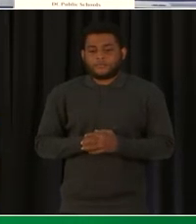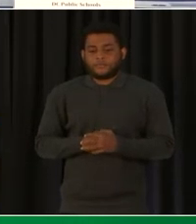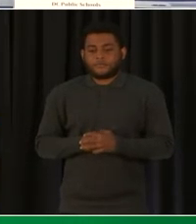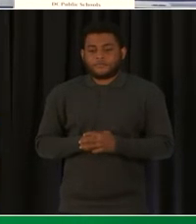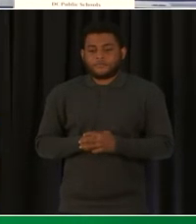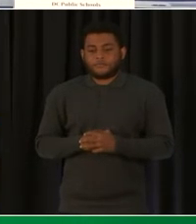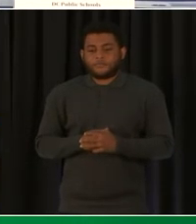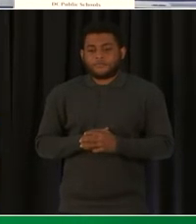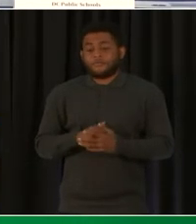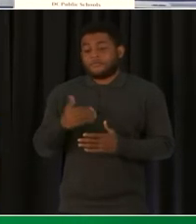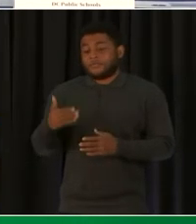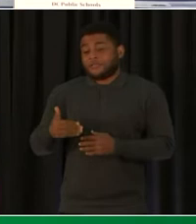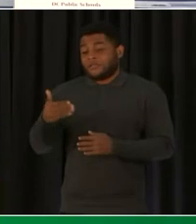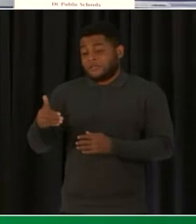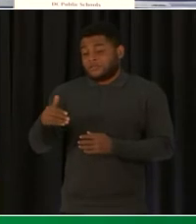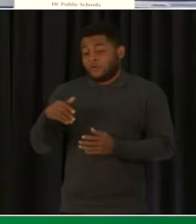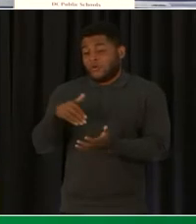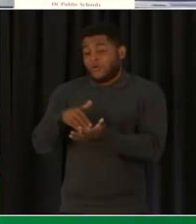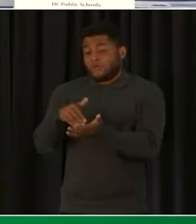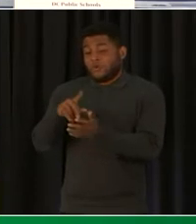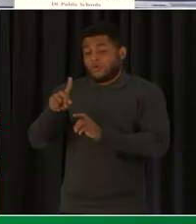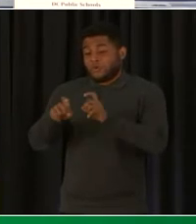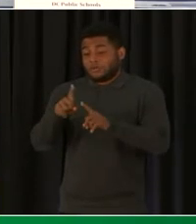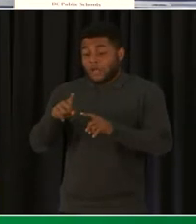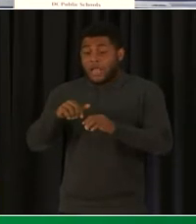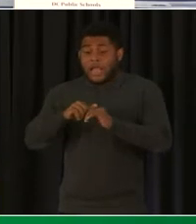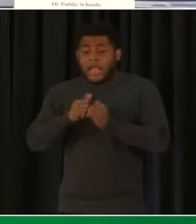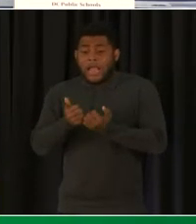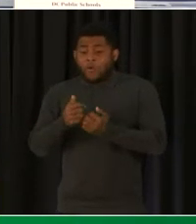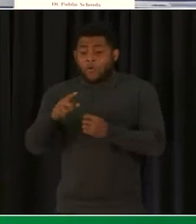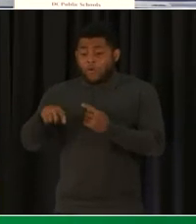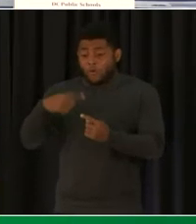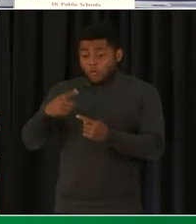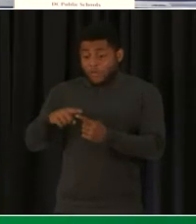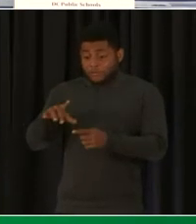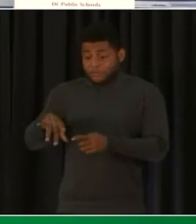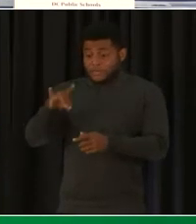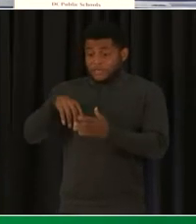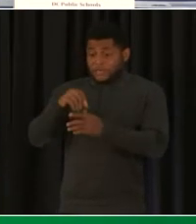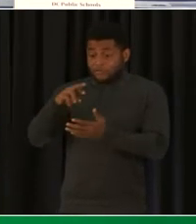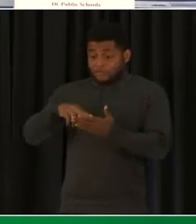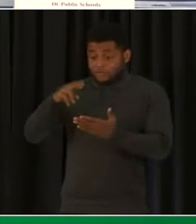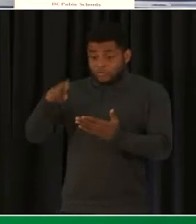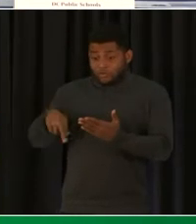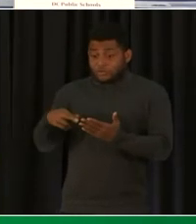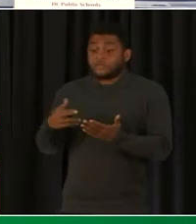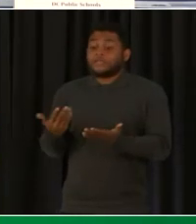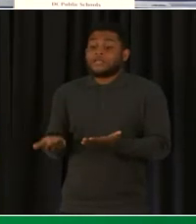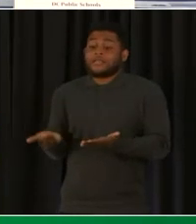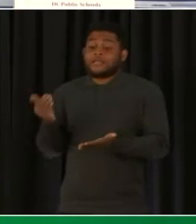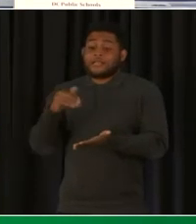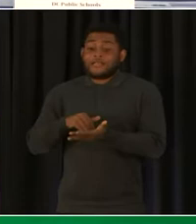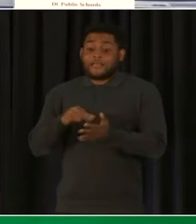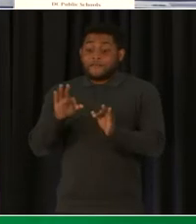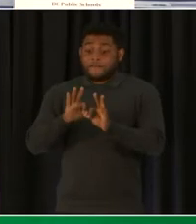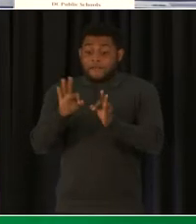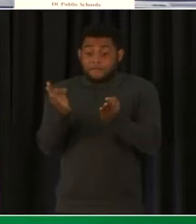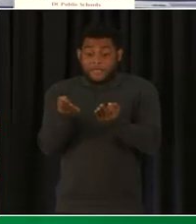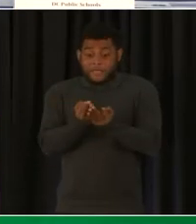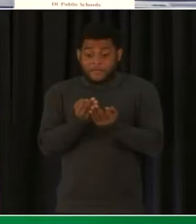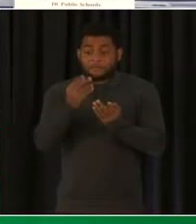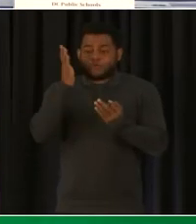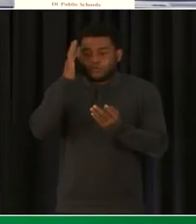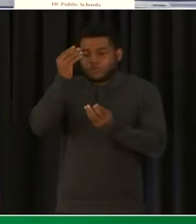Frequently asked question here. How and when will I find out about the results from my test? Again, families are